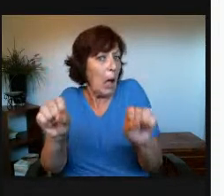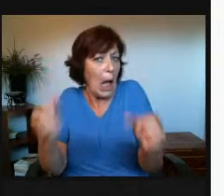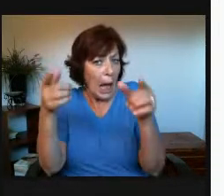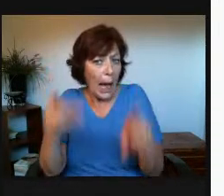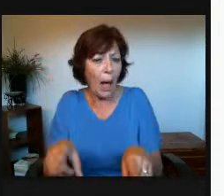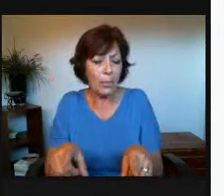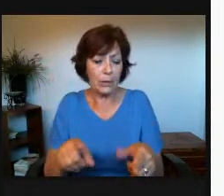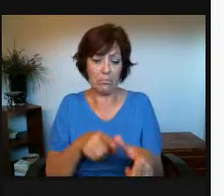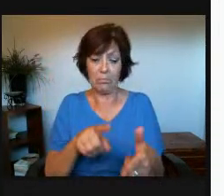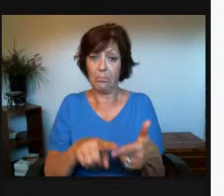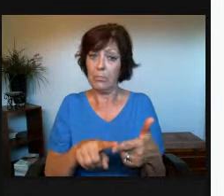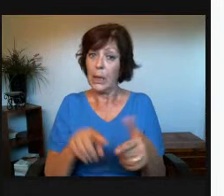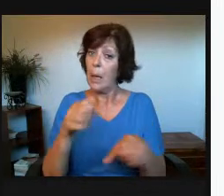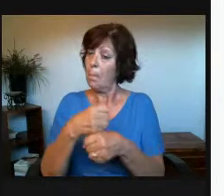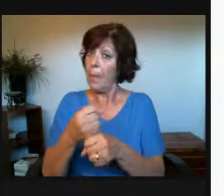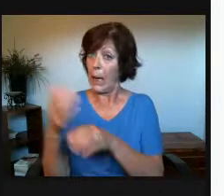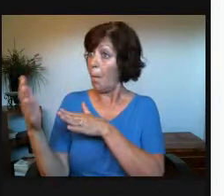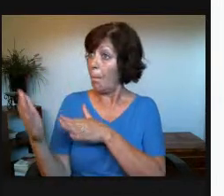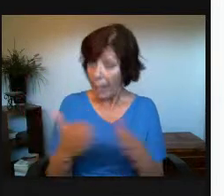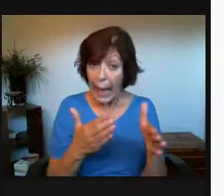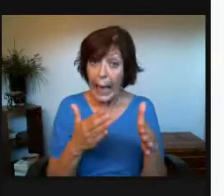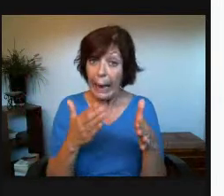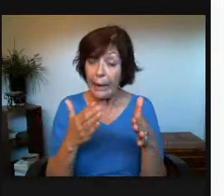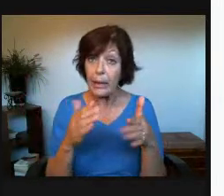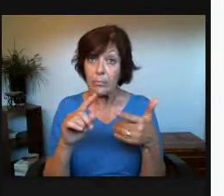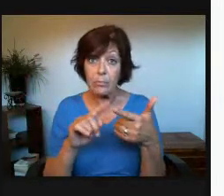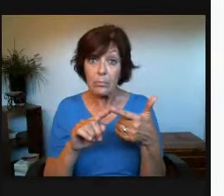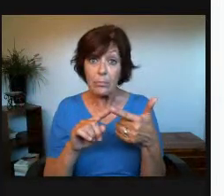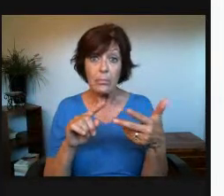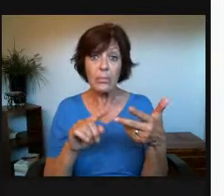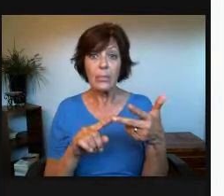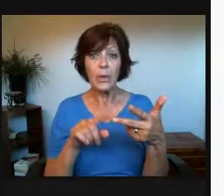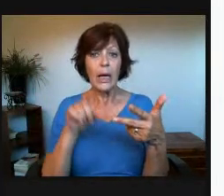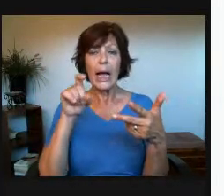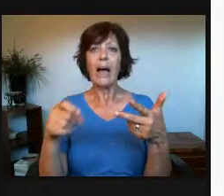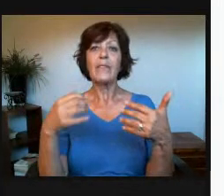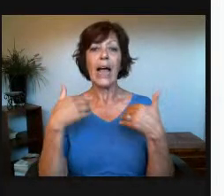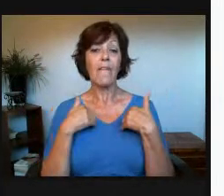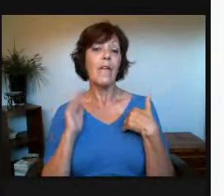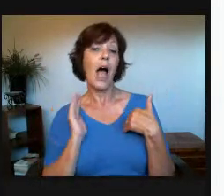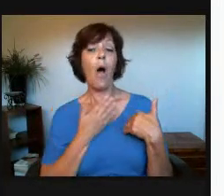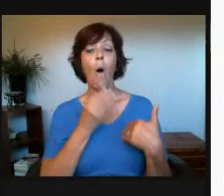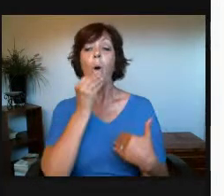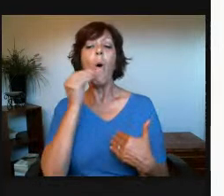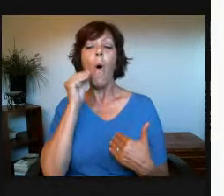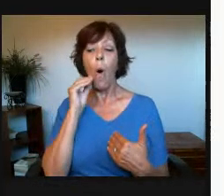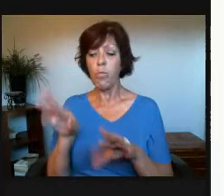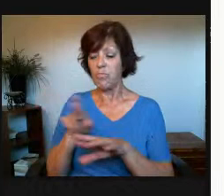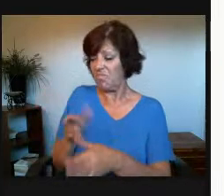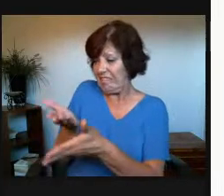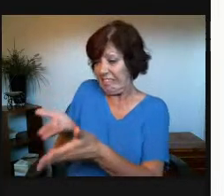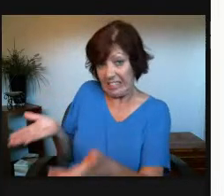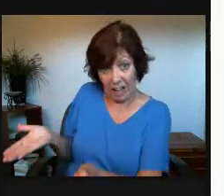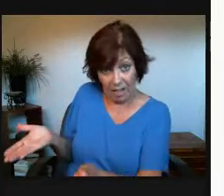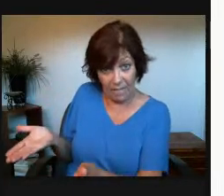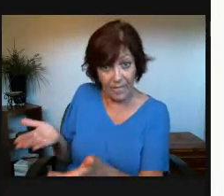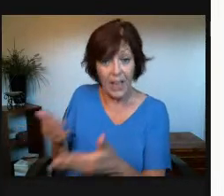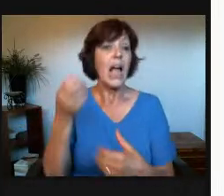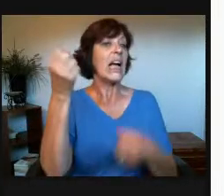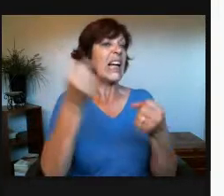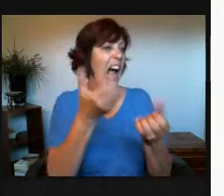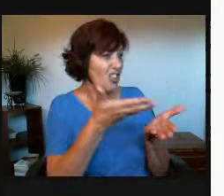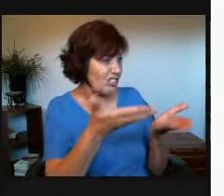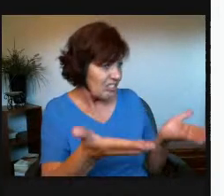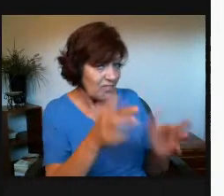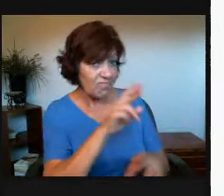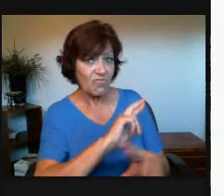make a plan to respond and prepare for those. We have to have our home emergency supplies and our car supplies